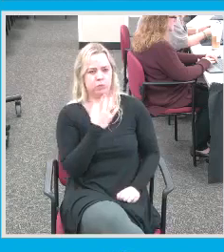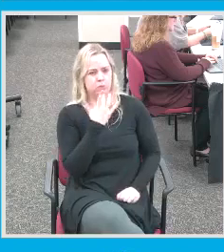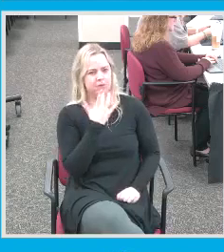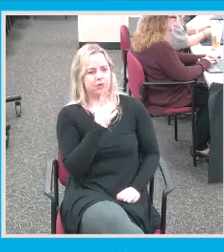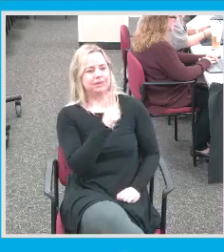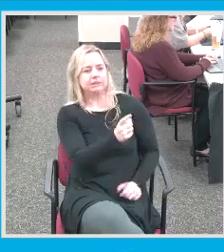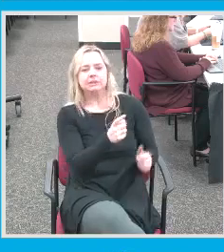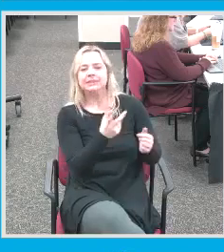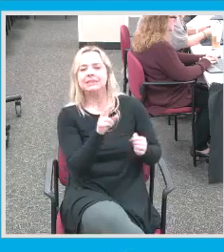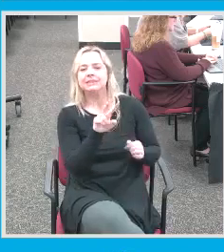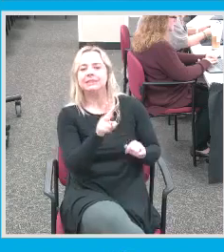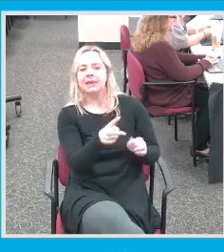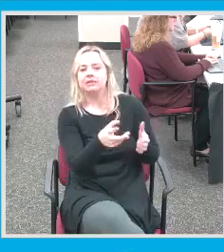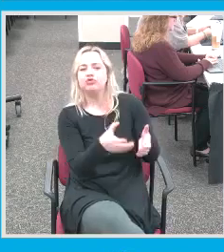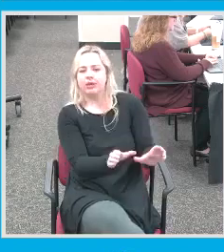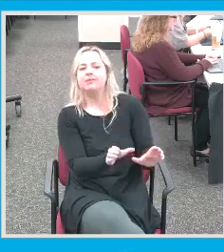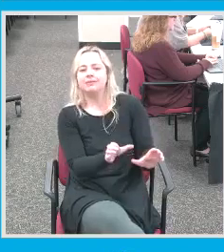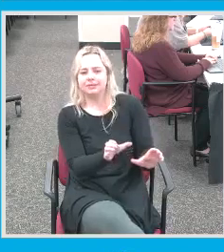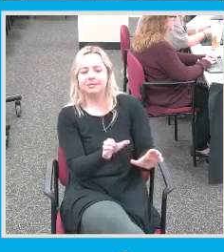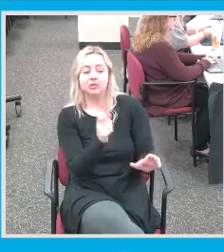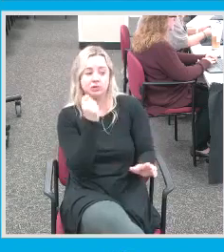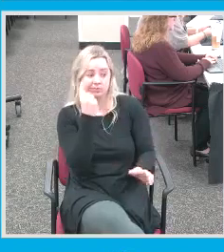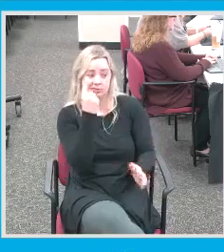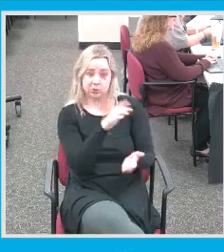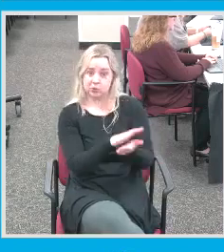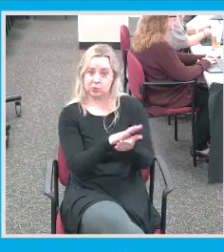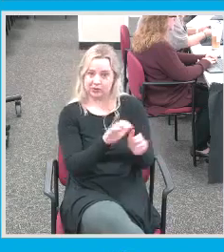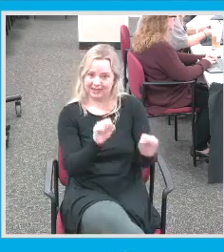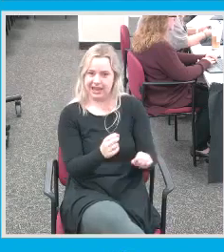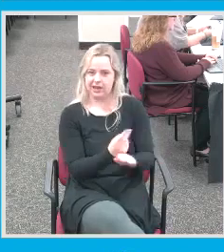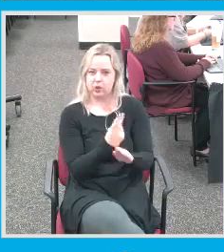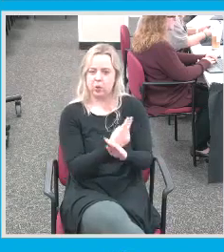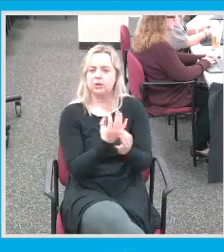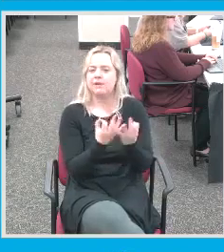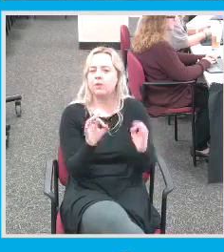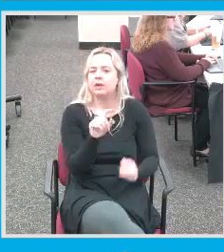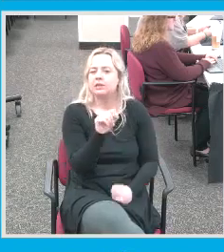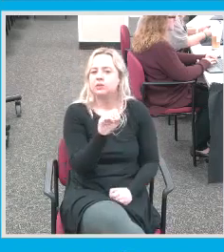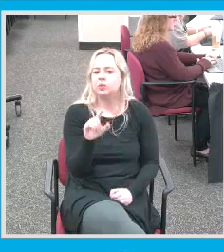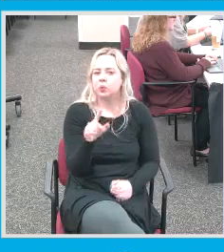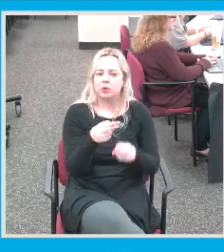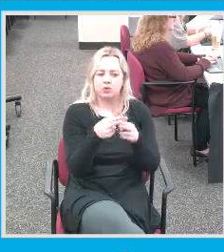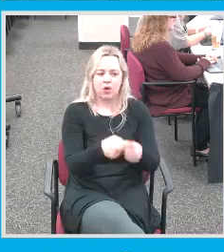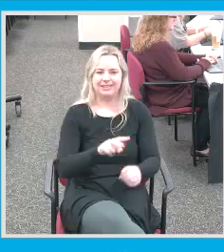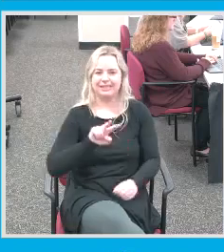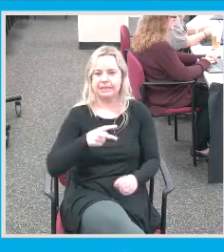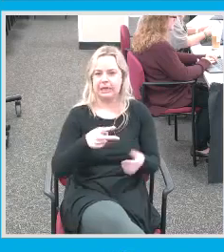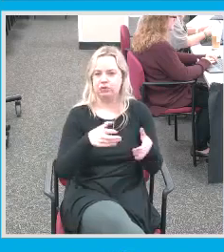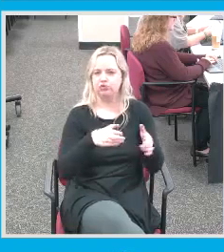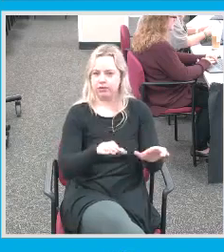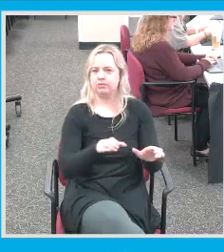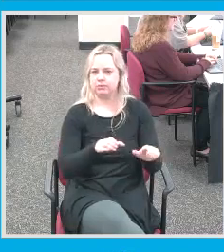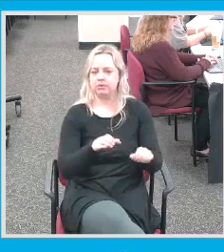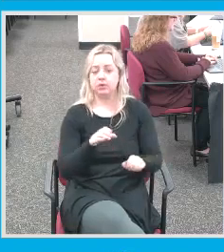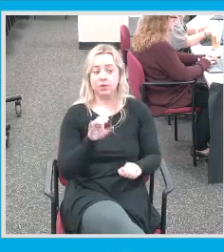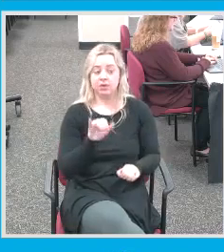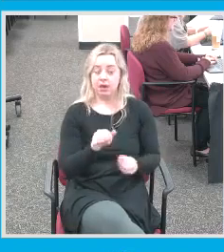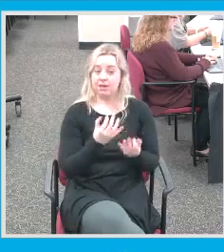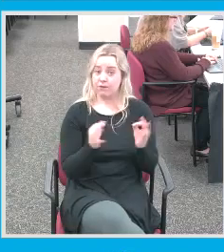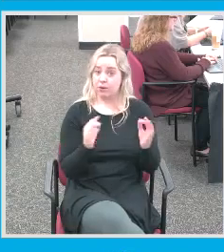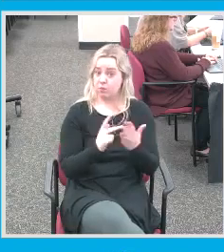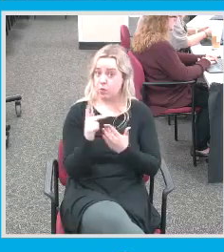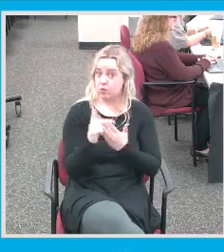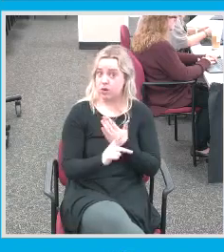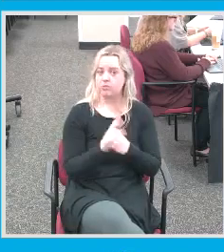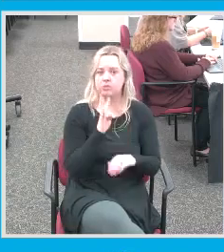free tool that the schools can use. And so through this program, it touches on the health risks